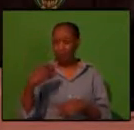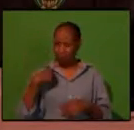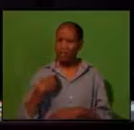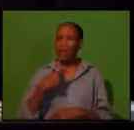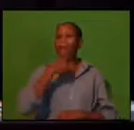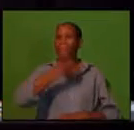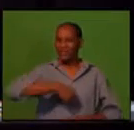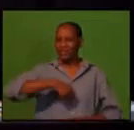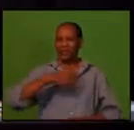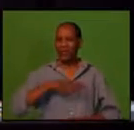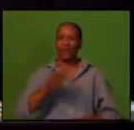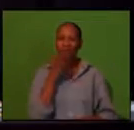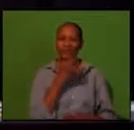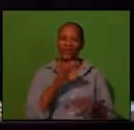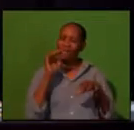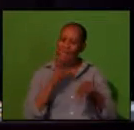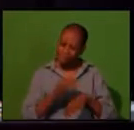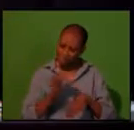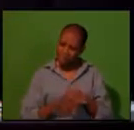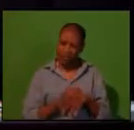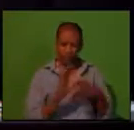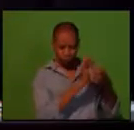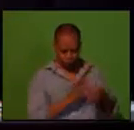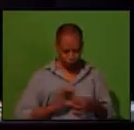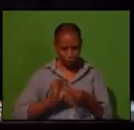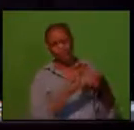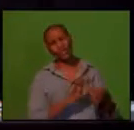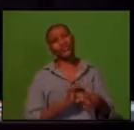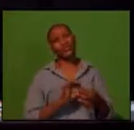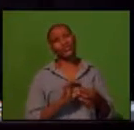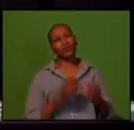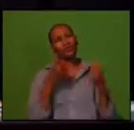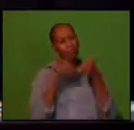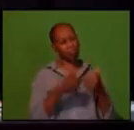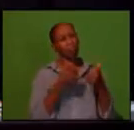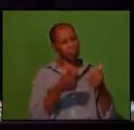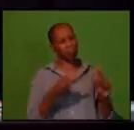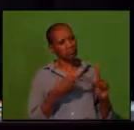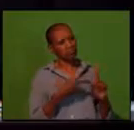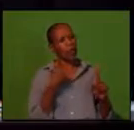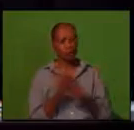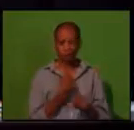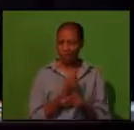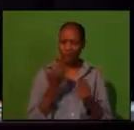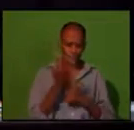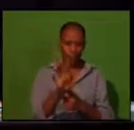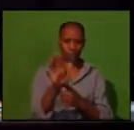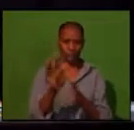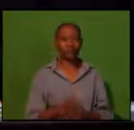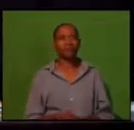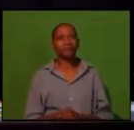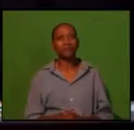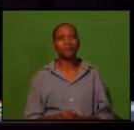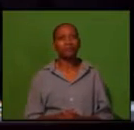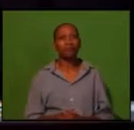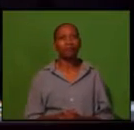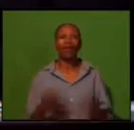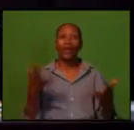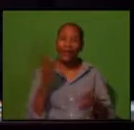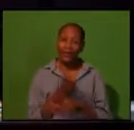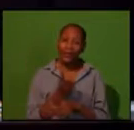personally attest to her friendship and to these wonderful attributes that she showed. On a lighter note,